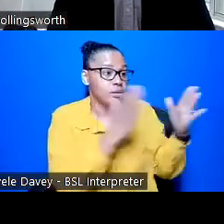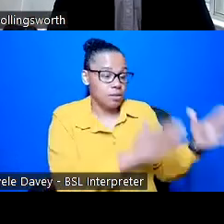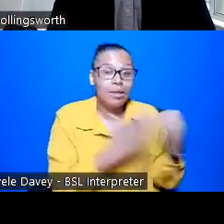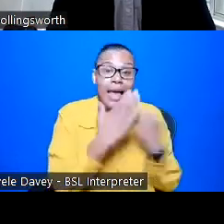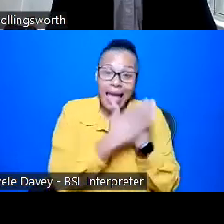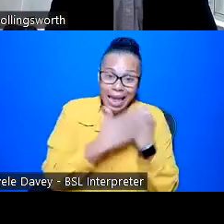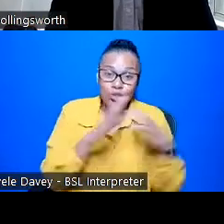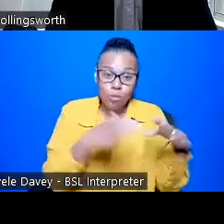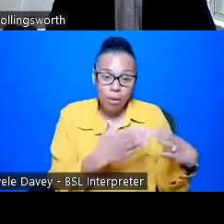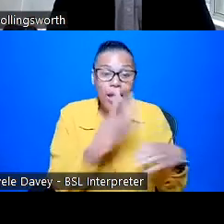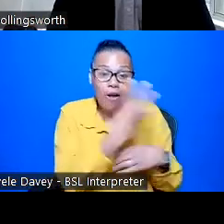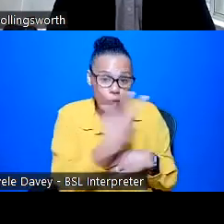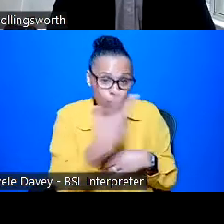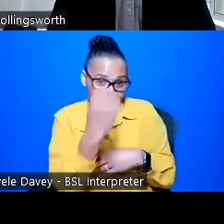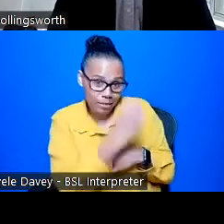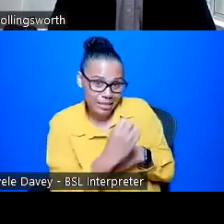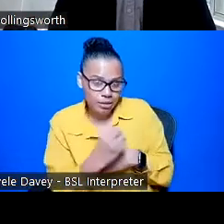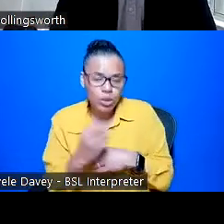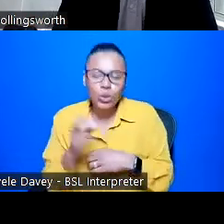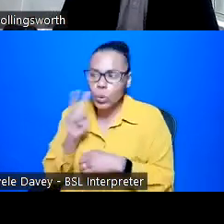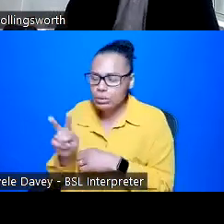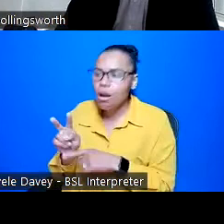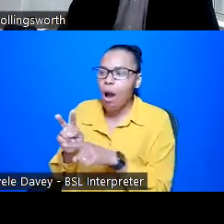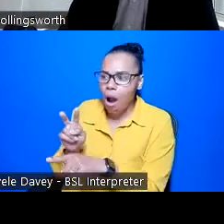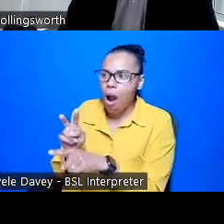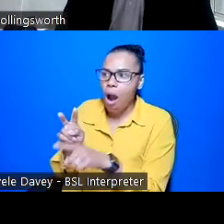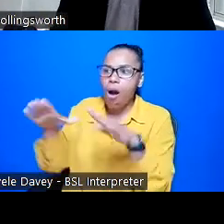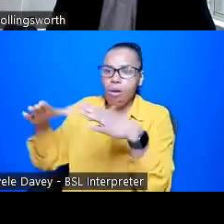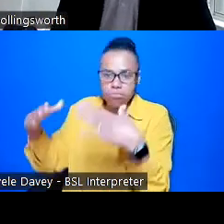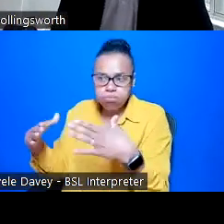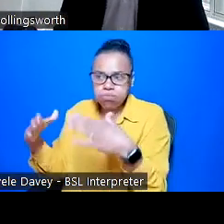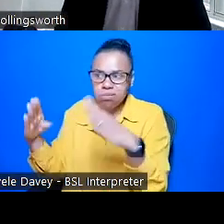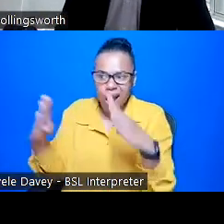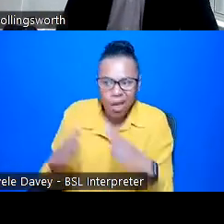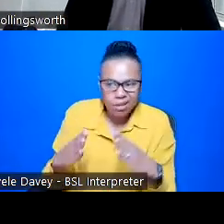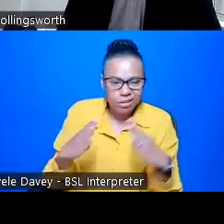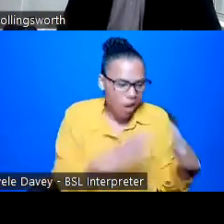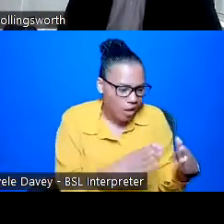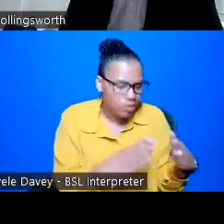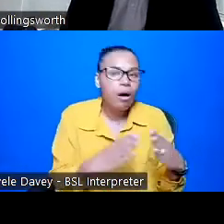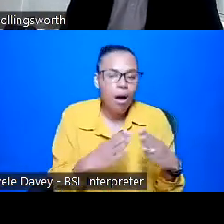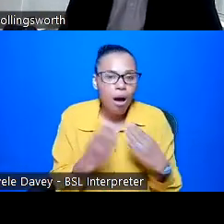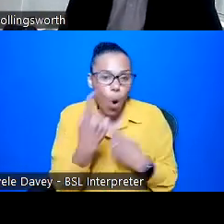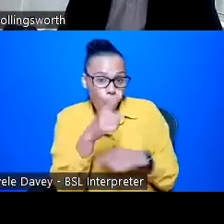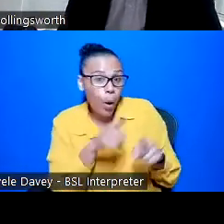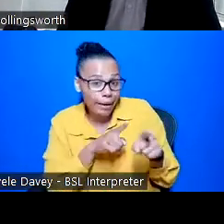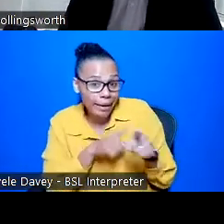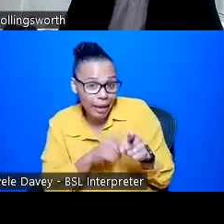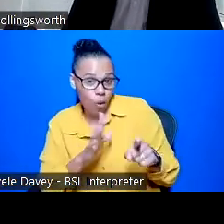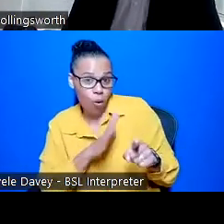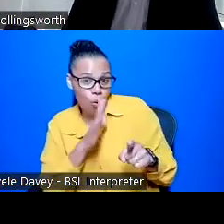was 48%. So you can start to see there that a year's worth of the pandemic had created a